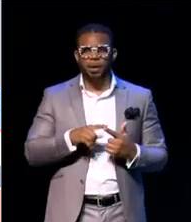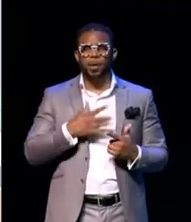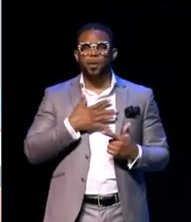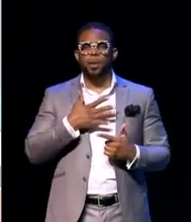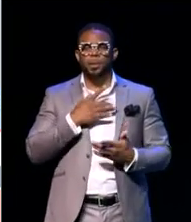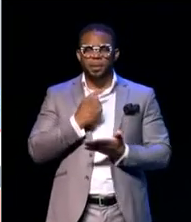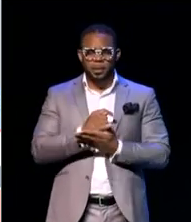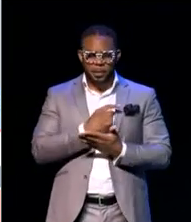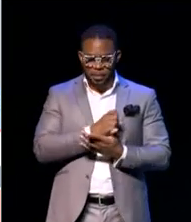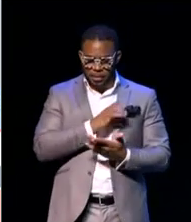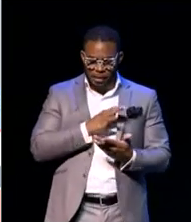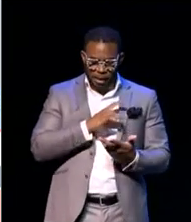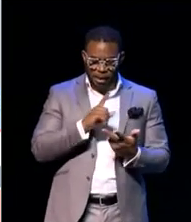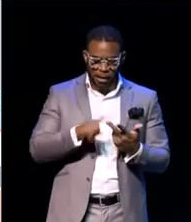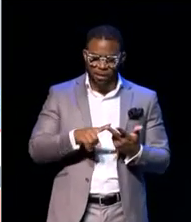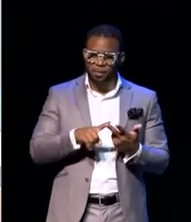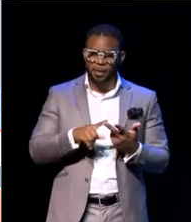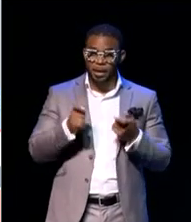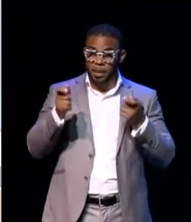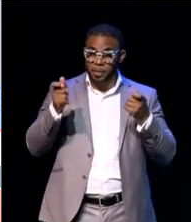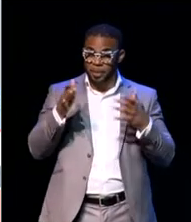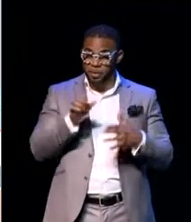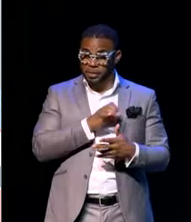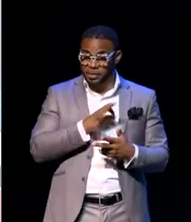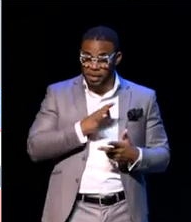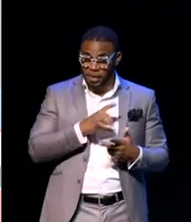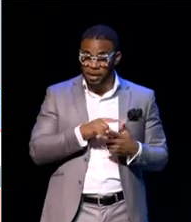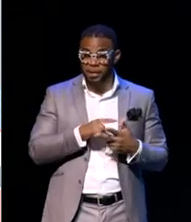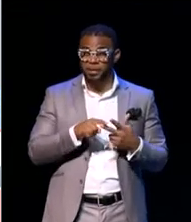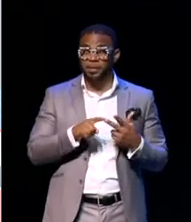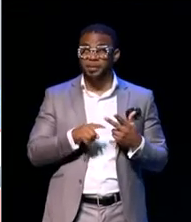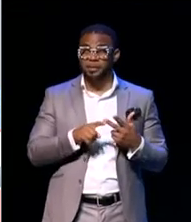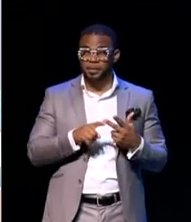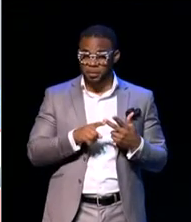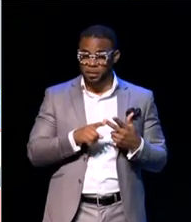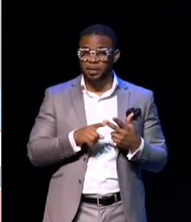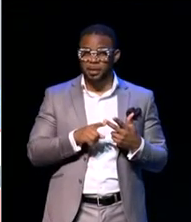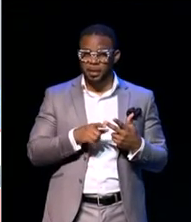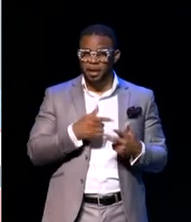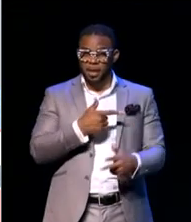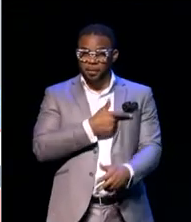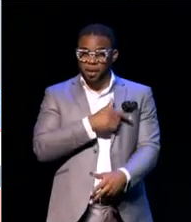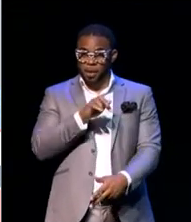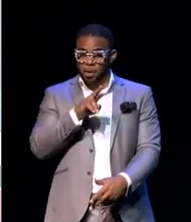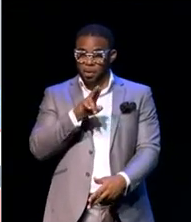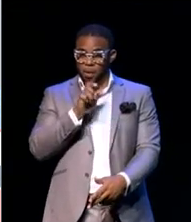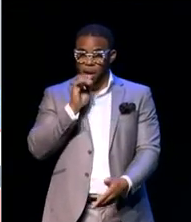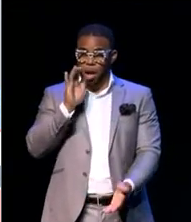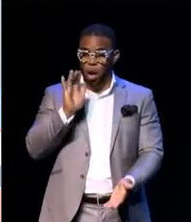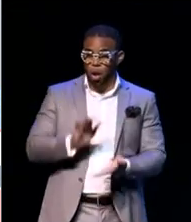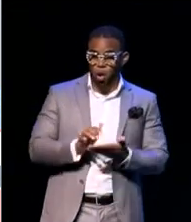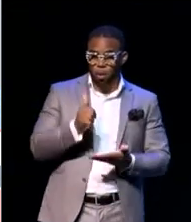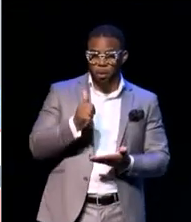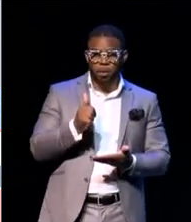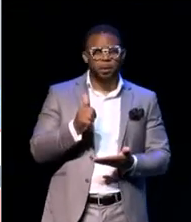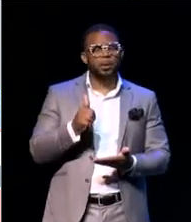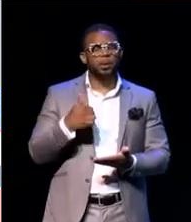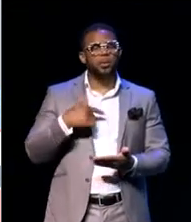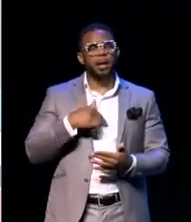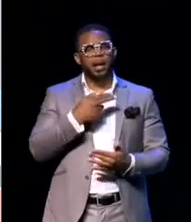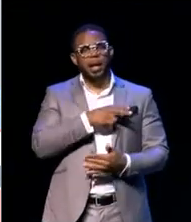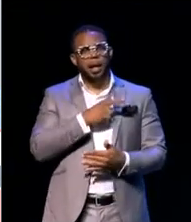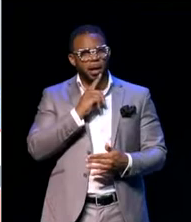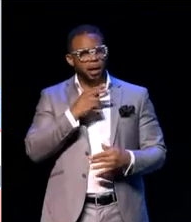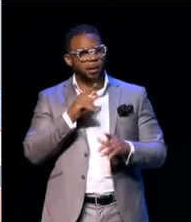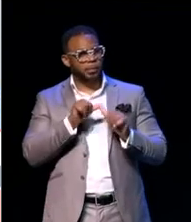respiratory therapy staff, our administrative staff. The vaccination rate is much lower. And so we at the hospital